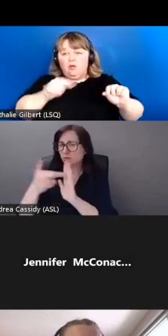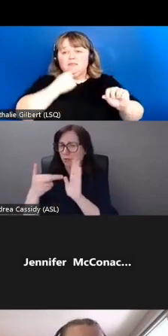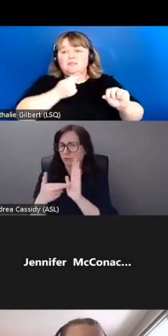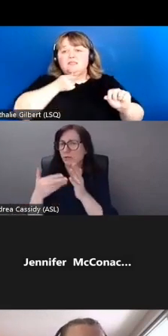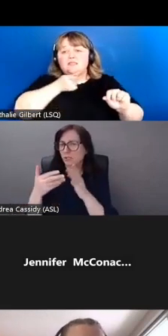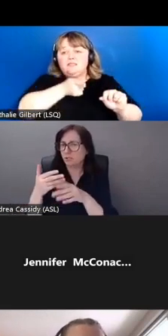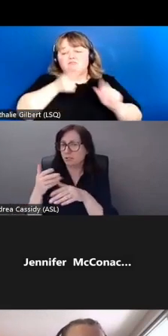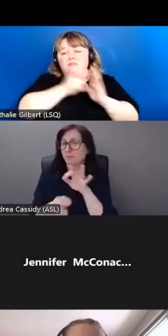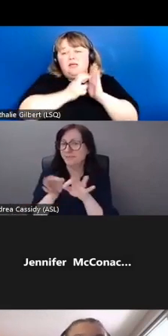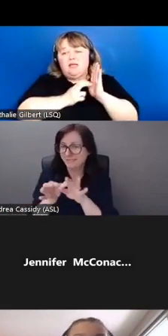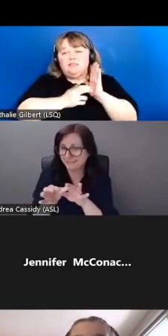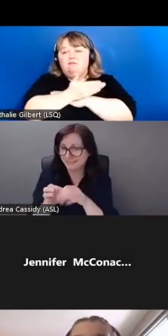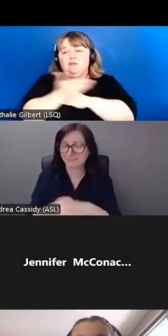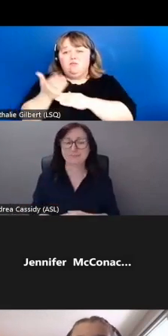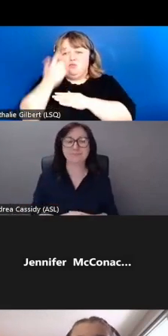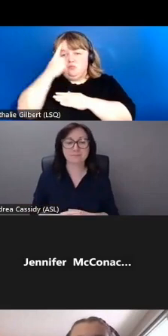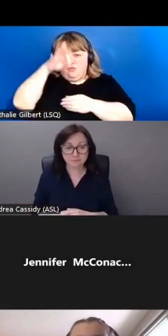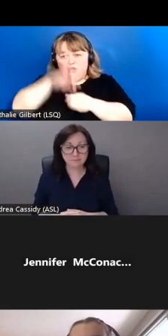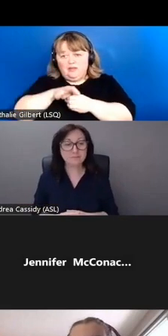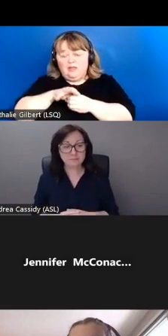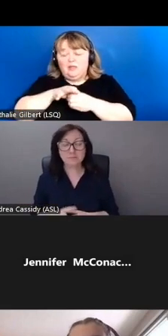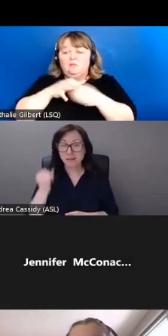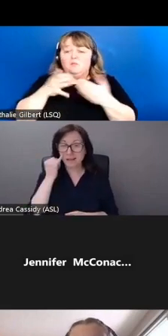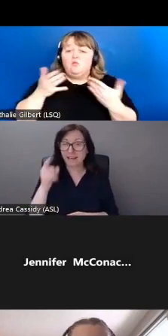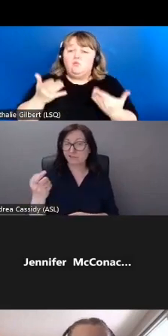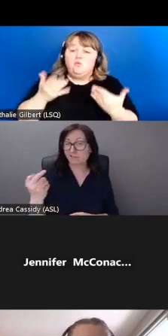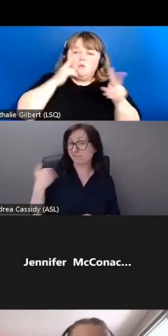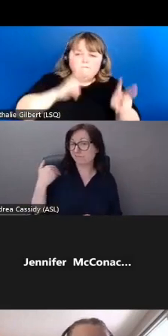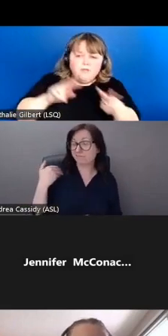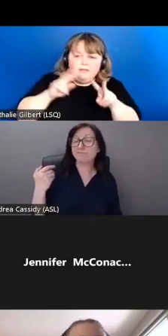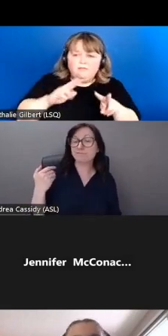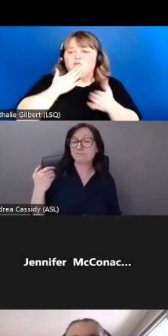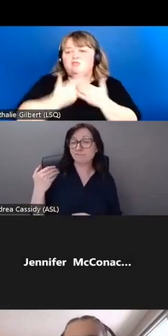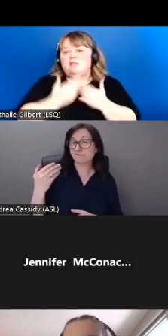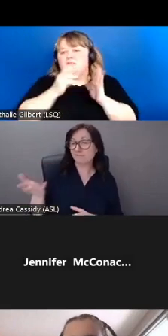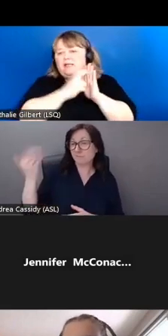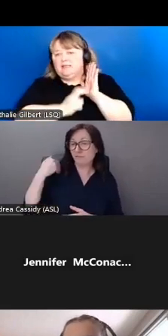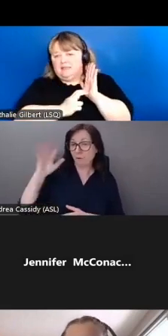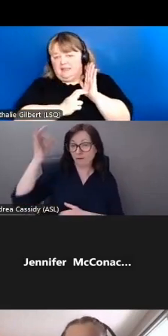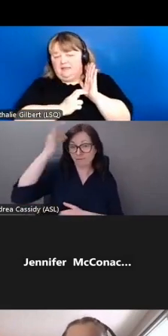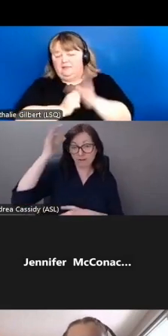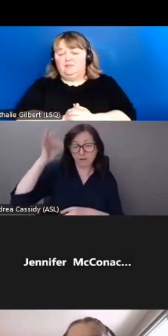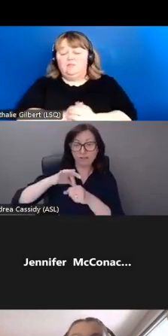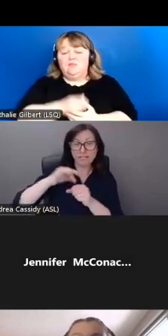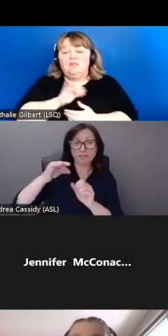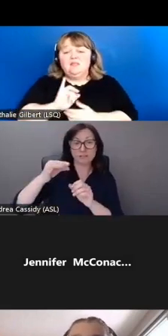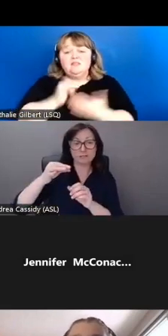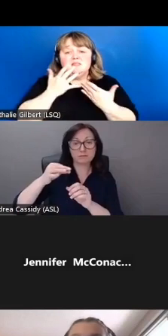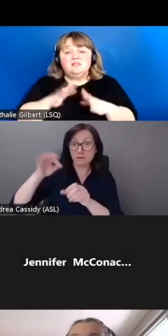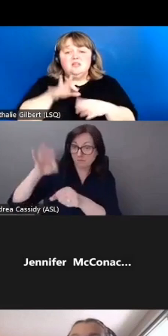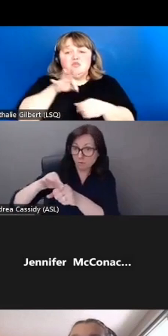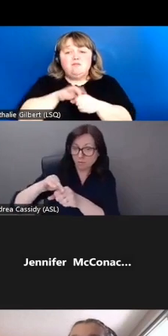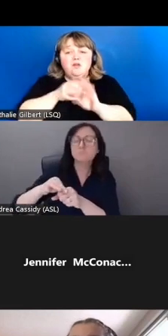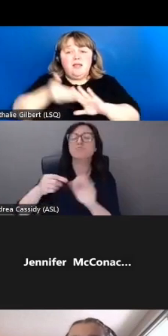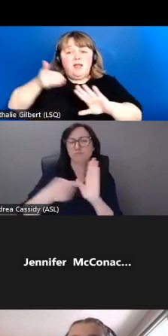up to date. So if you have voted in a previous federal election, we know that you are registered. But